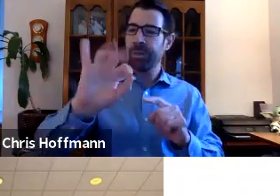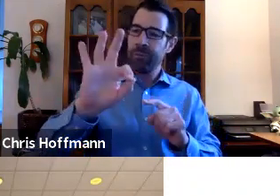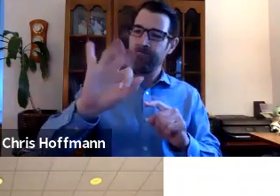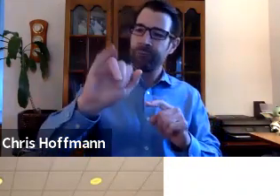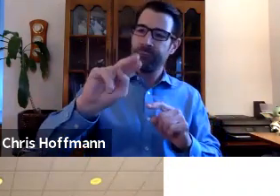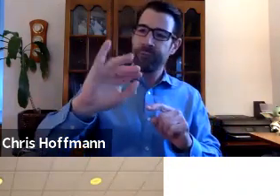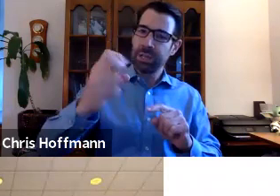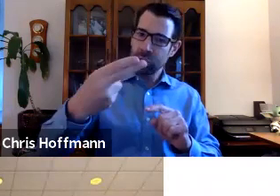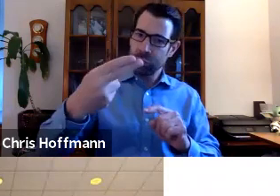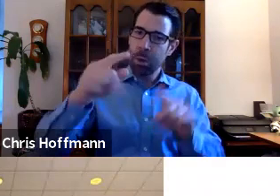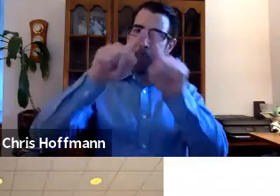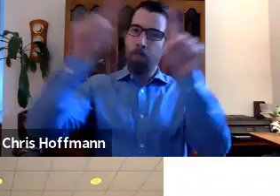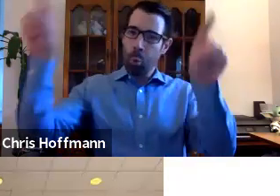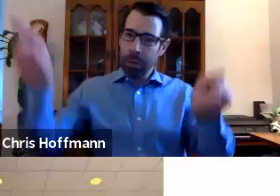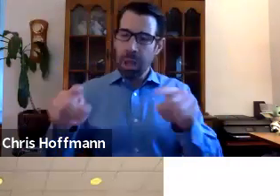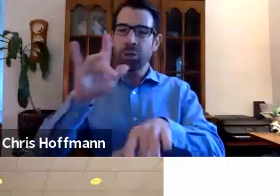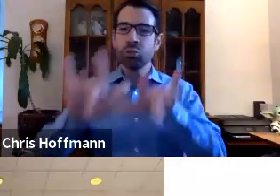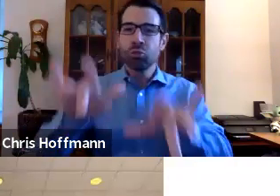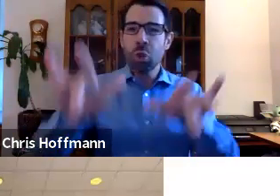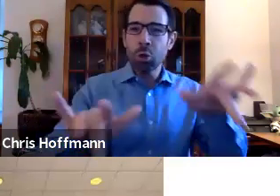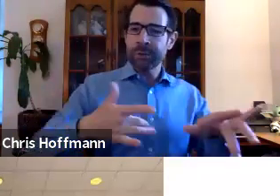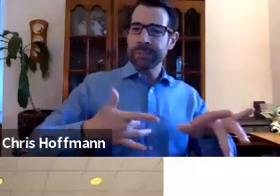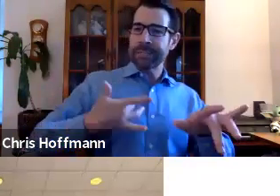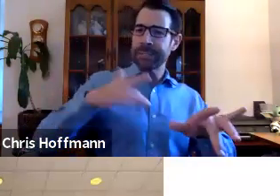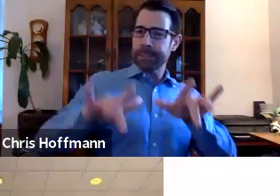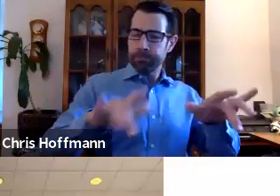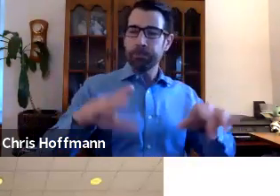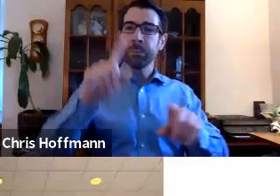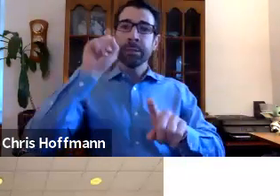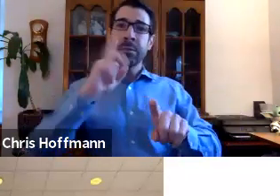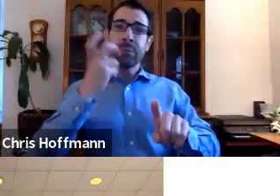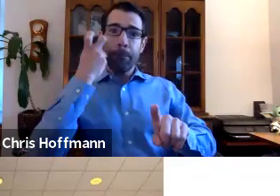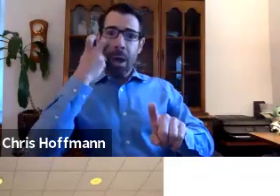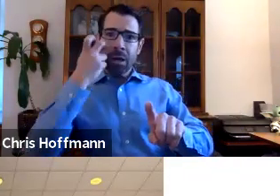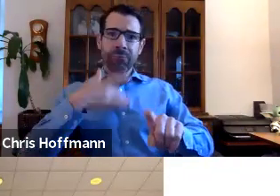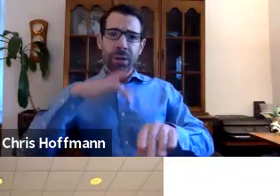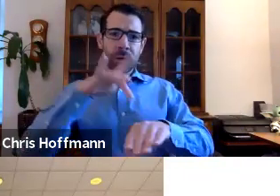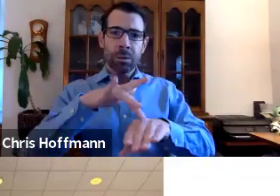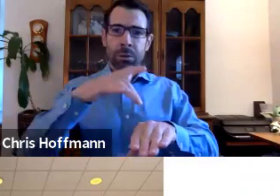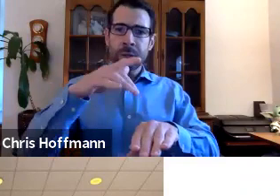looked like before. We gave different finish boards